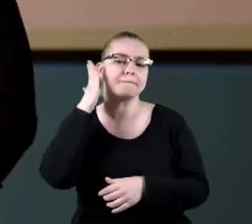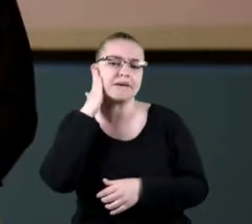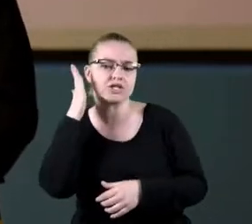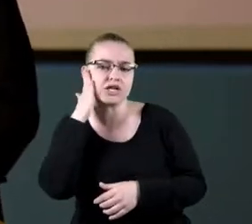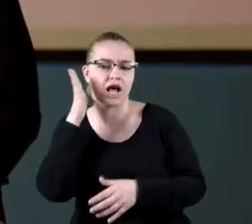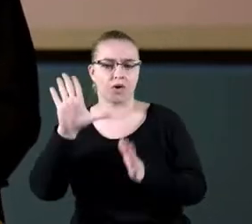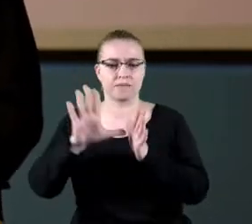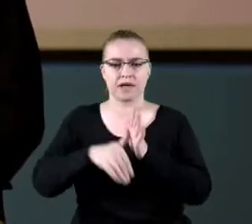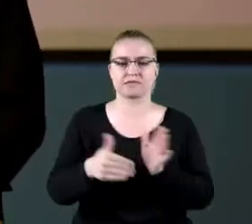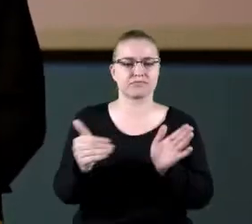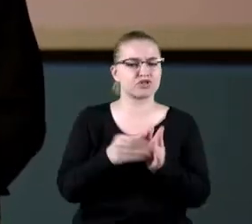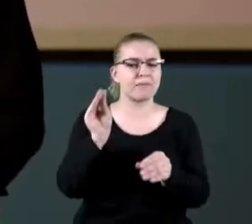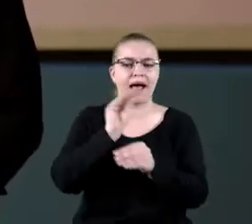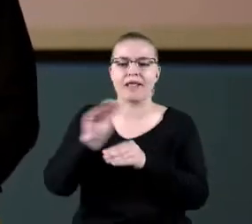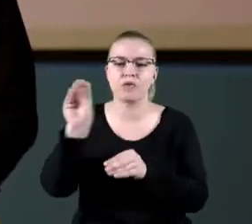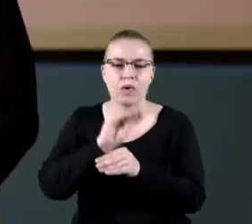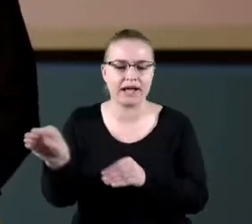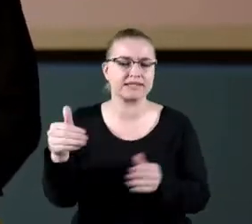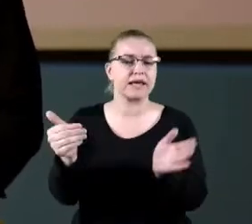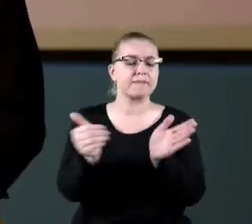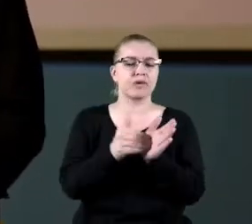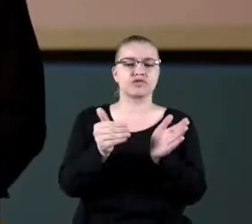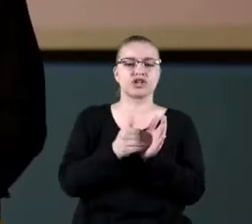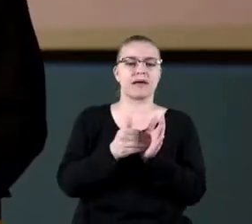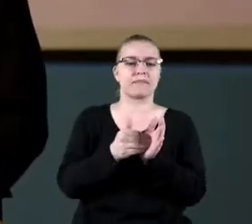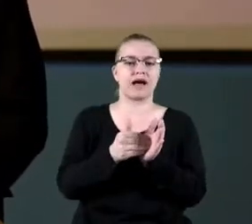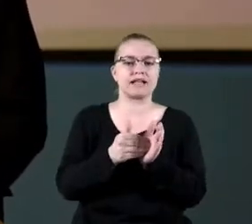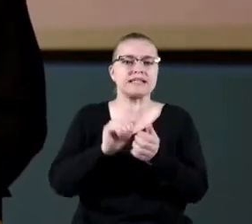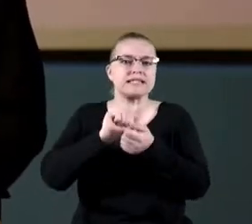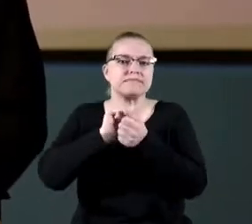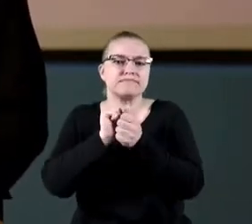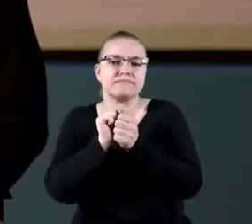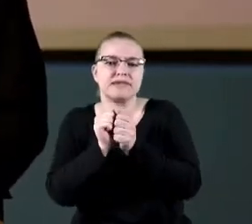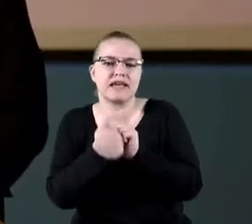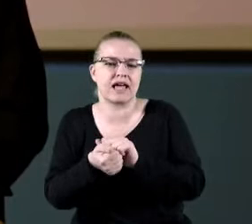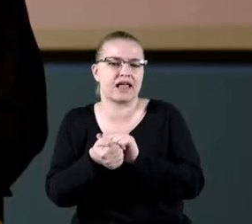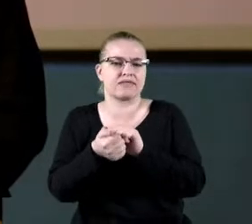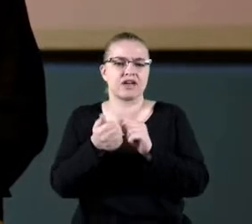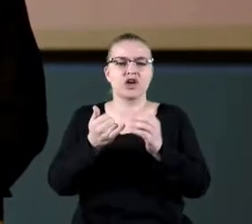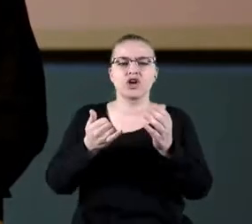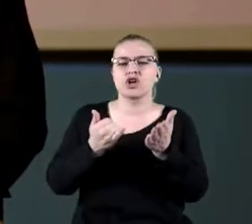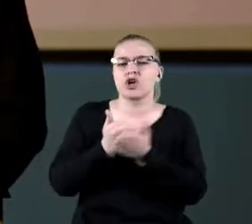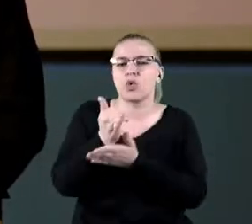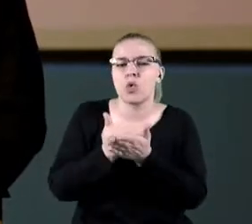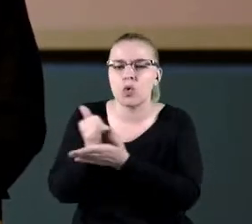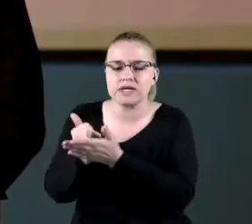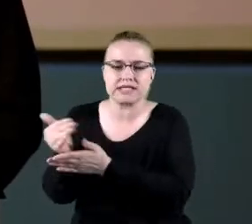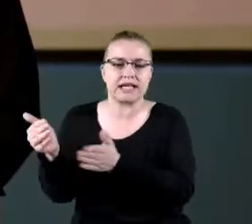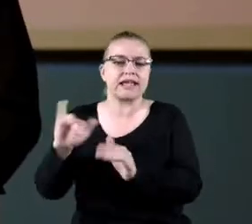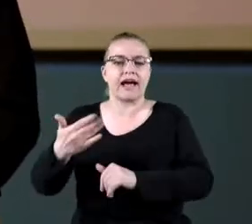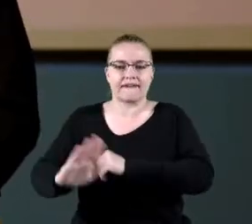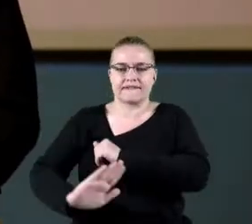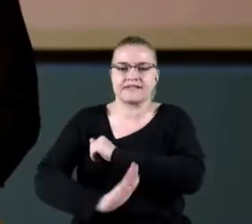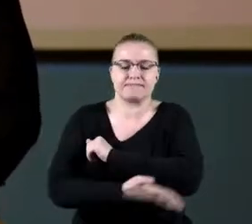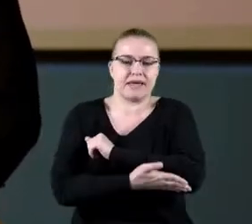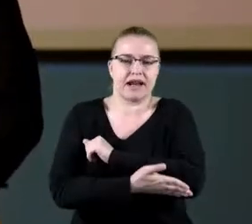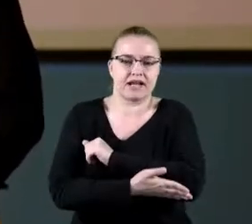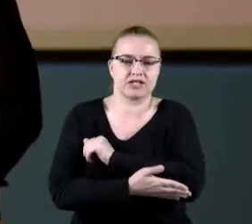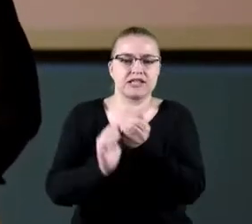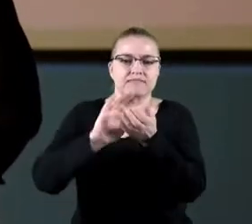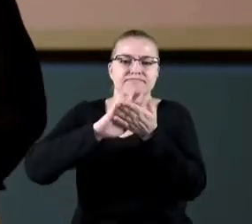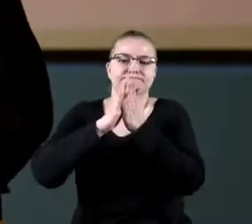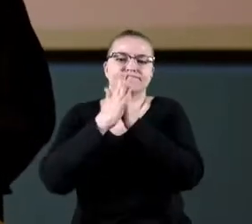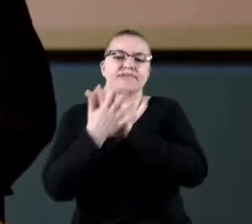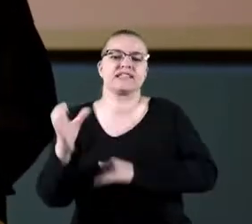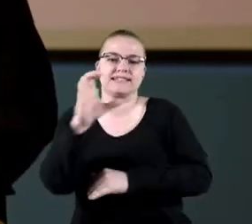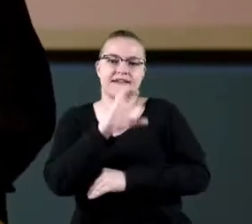education, reskilling and training to support the digital and climate transition to a new